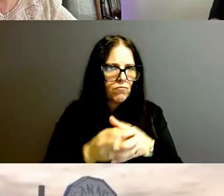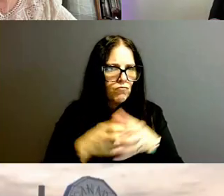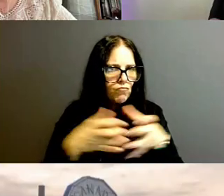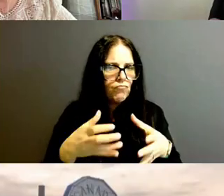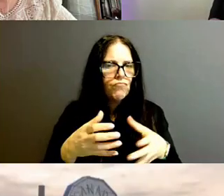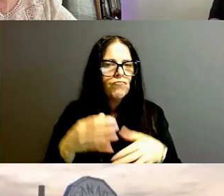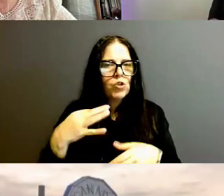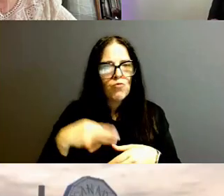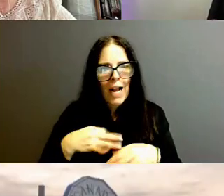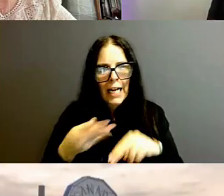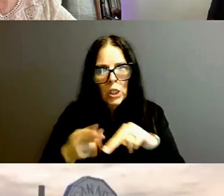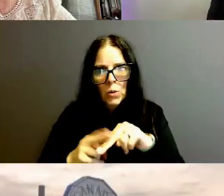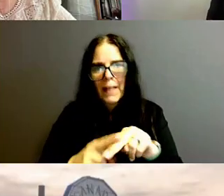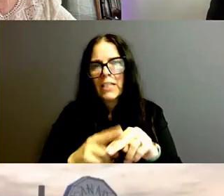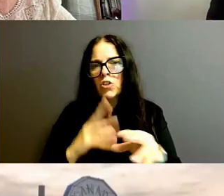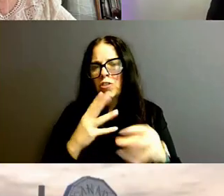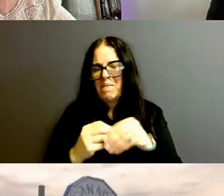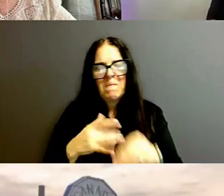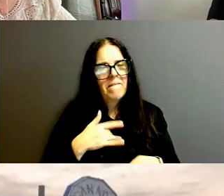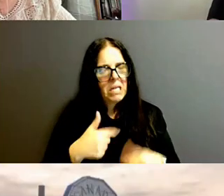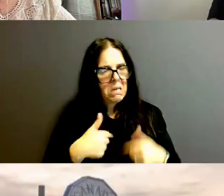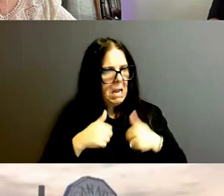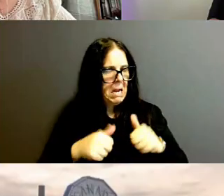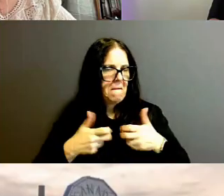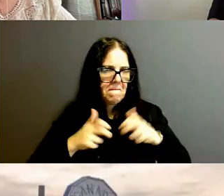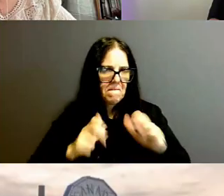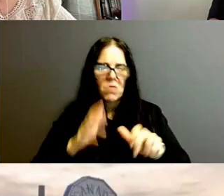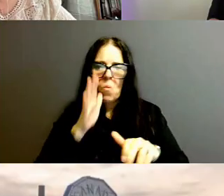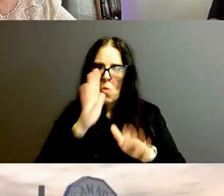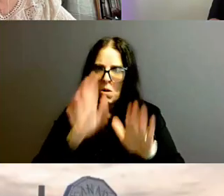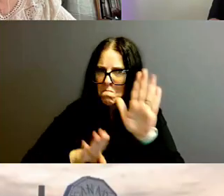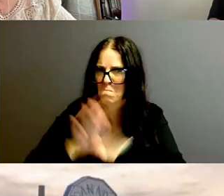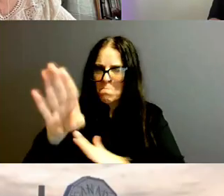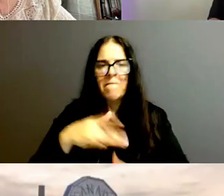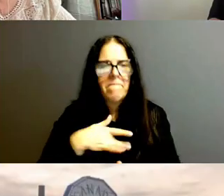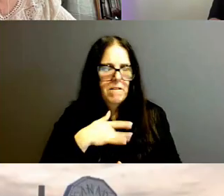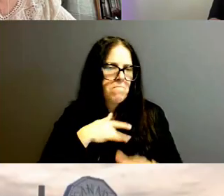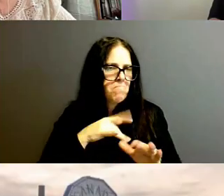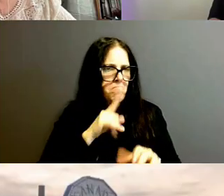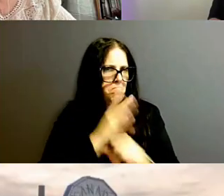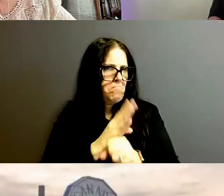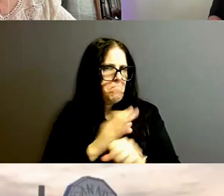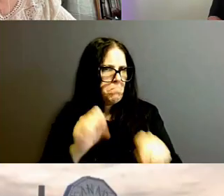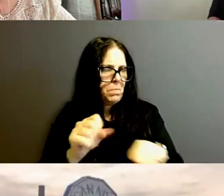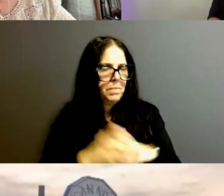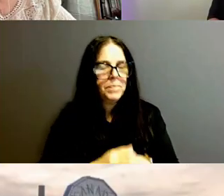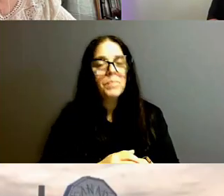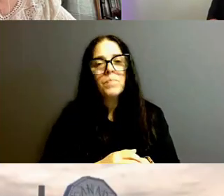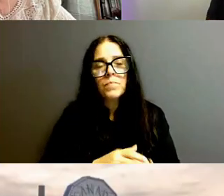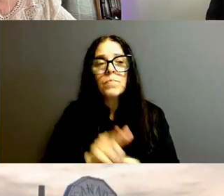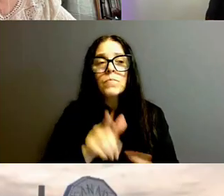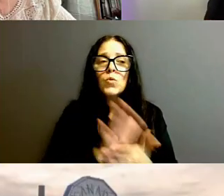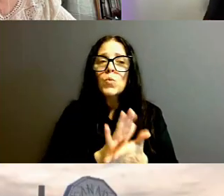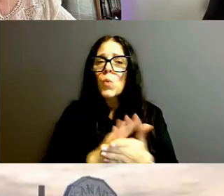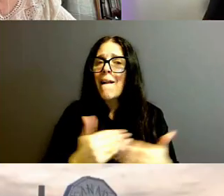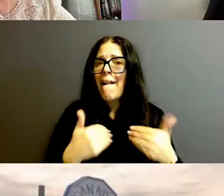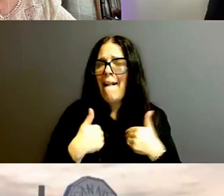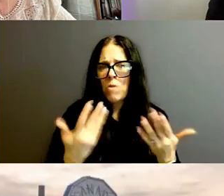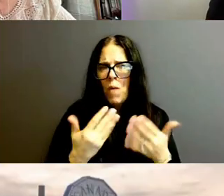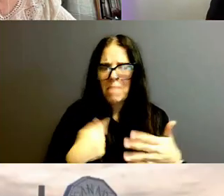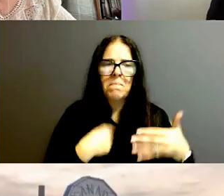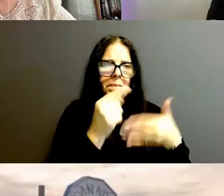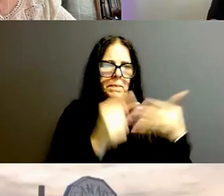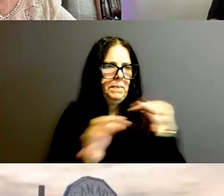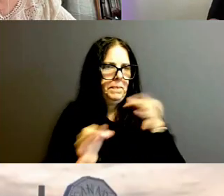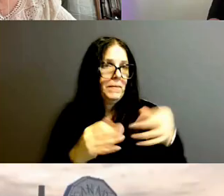and everything we needed to build the school. So what does the school offer? So we offer